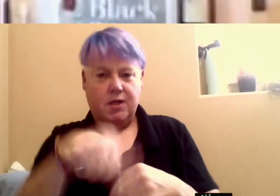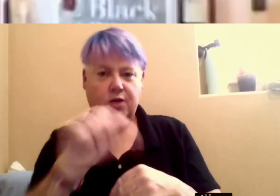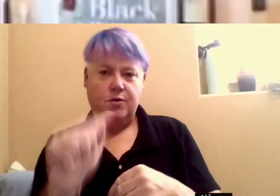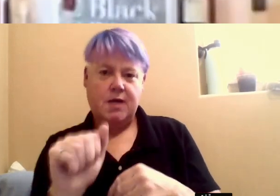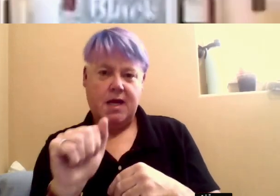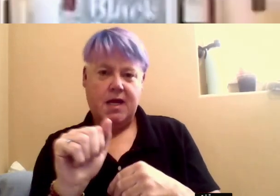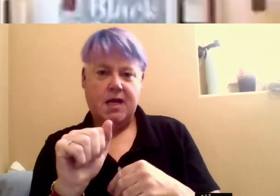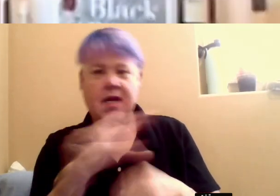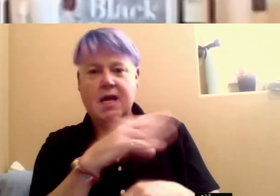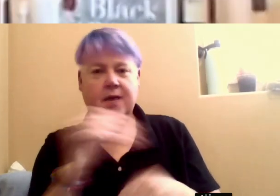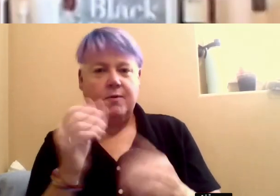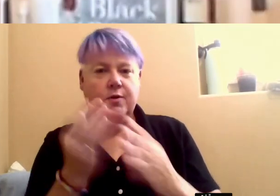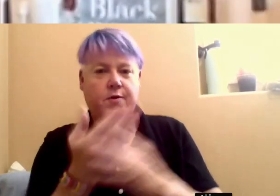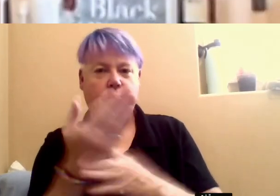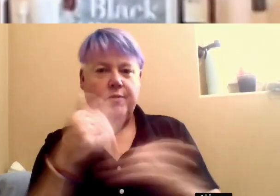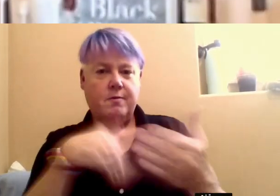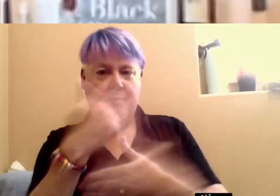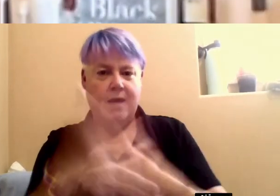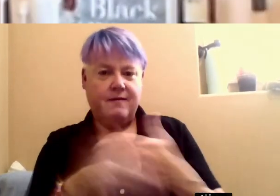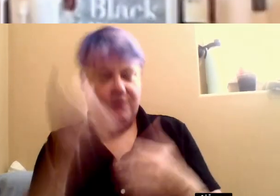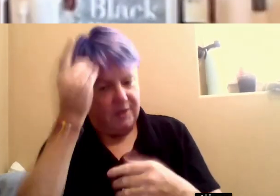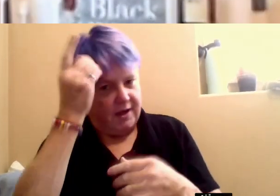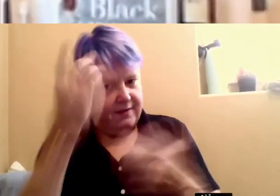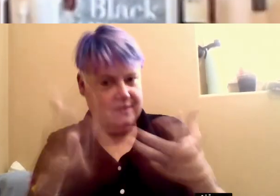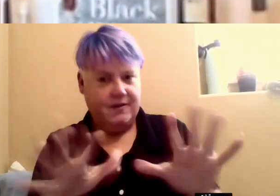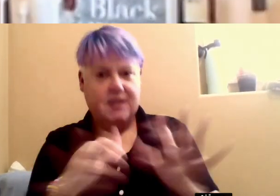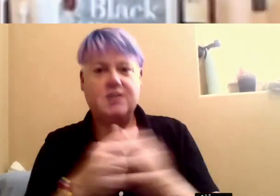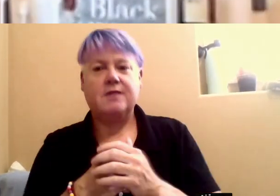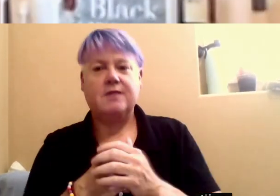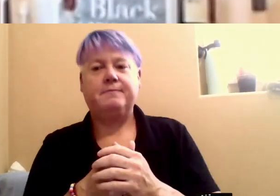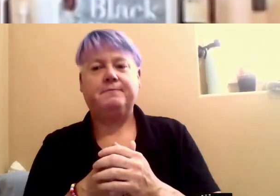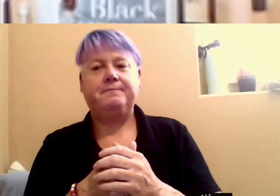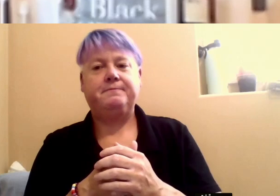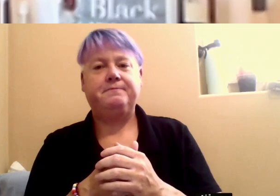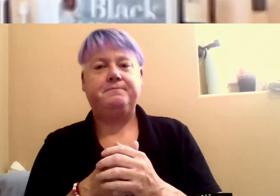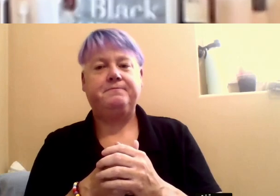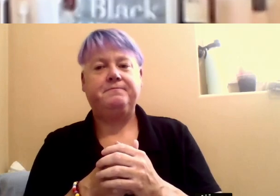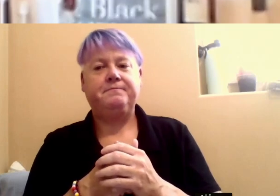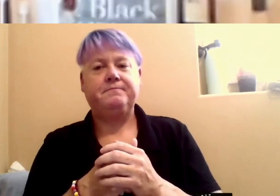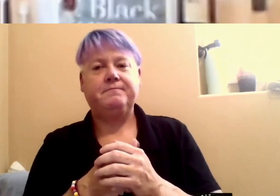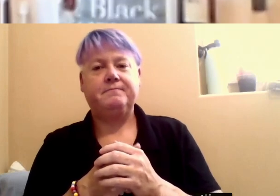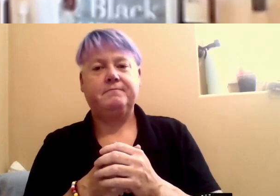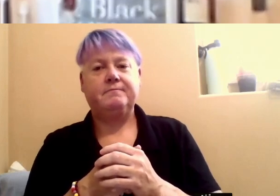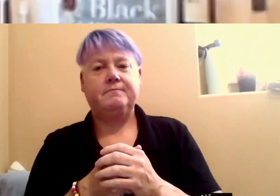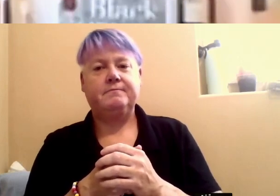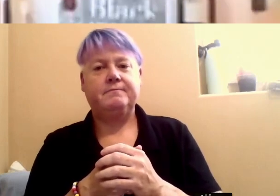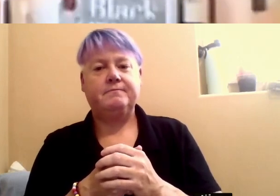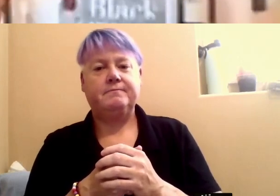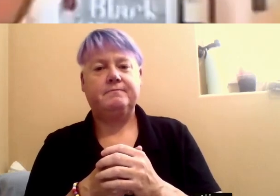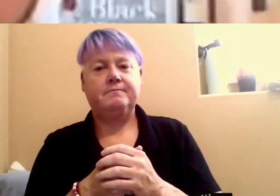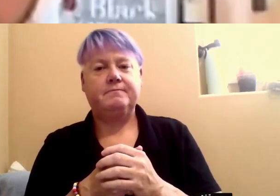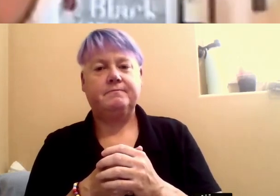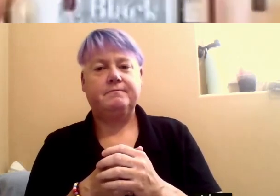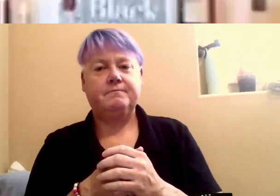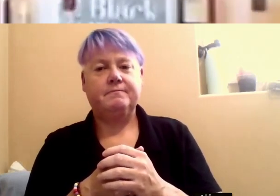then we'll go through them after David is done. So on to you, David. All right, right